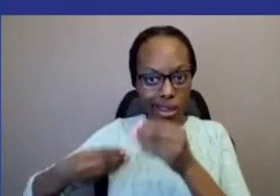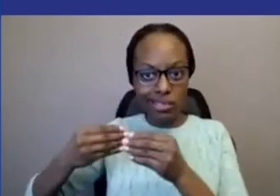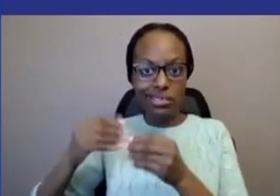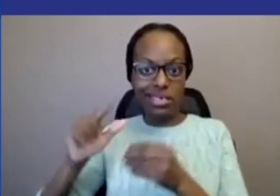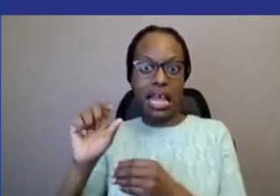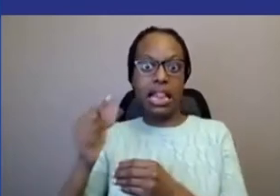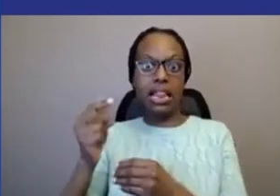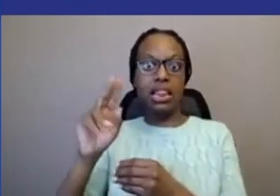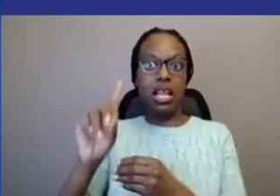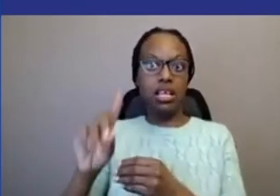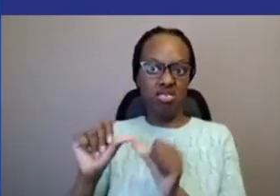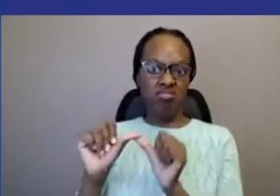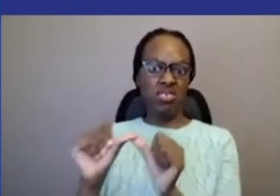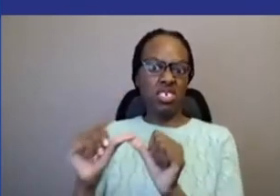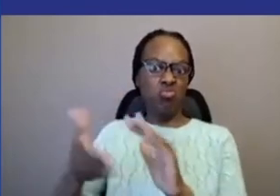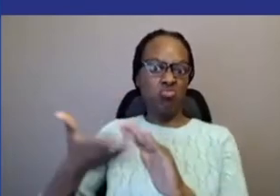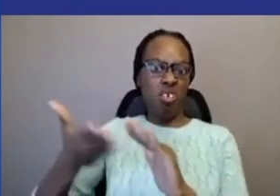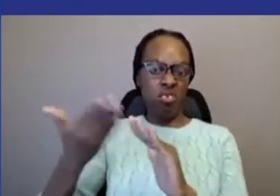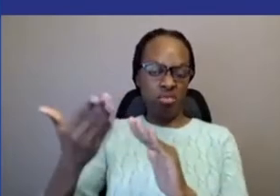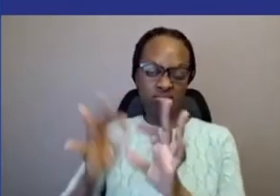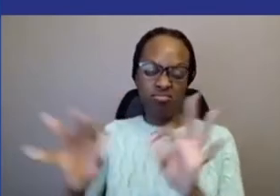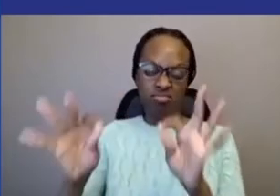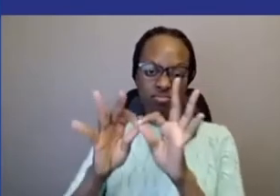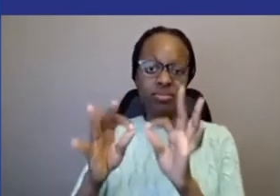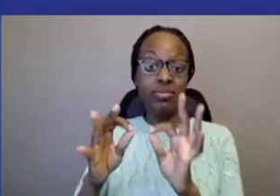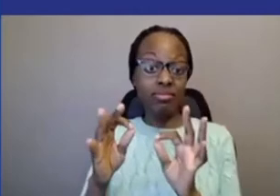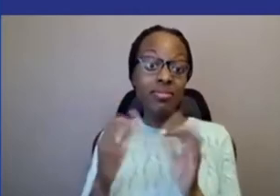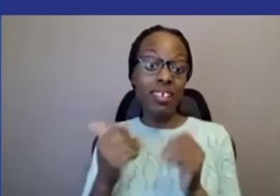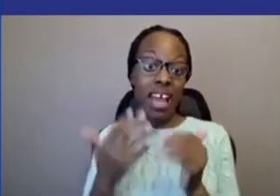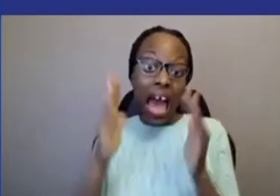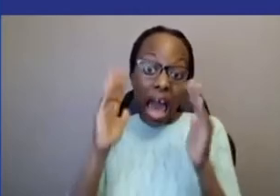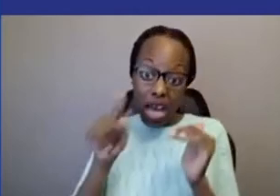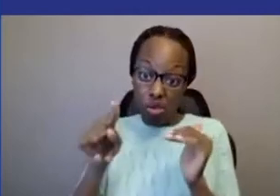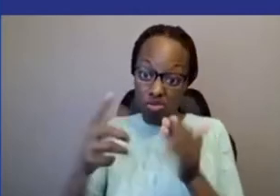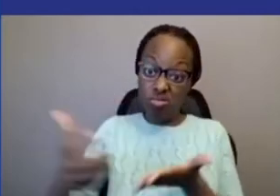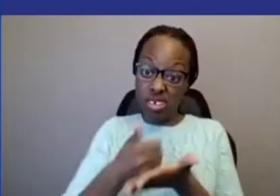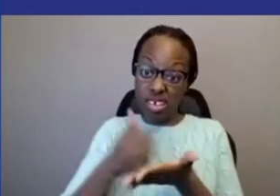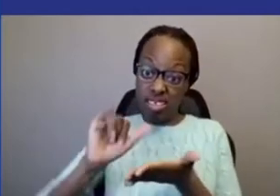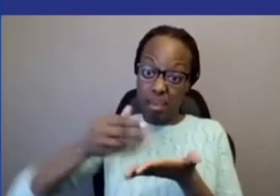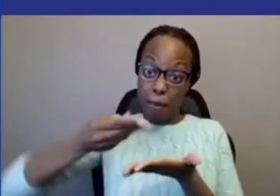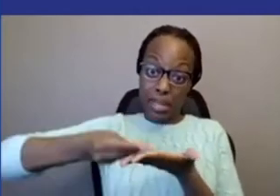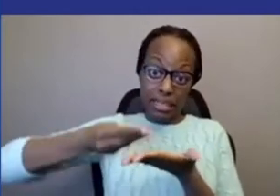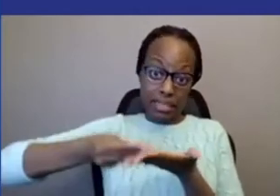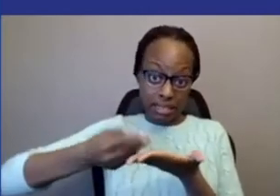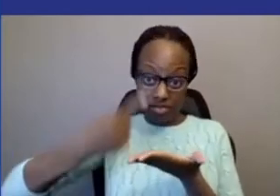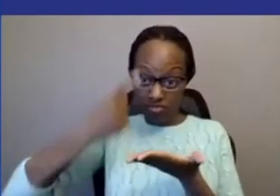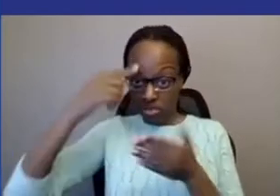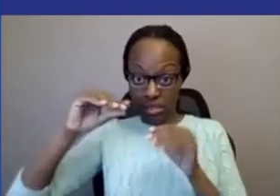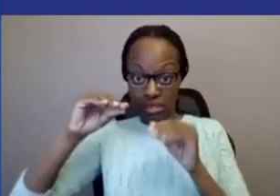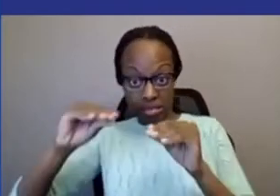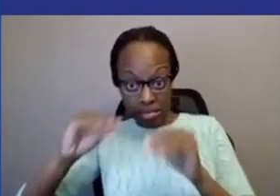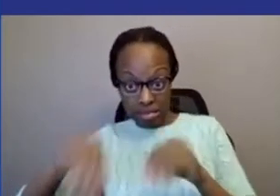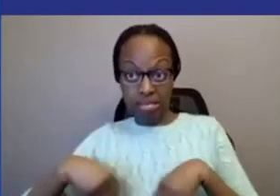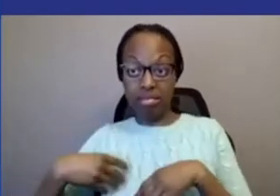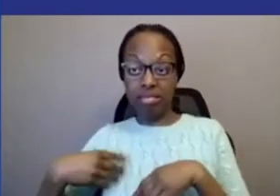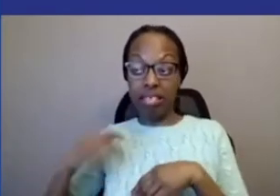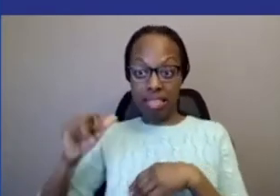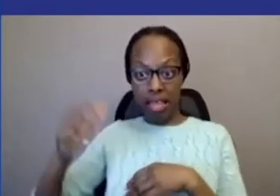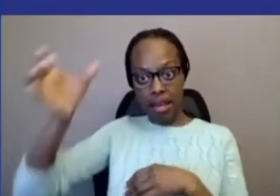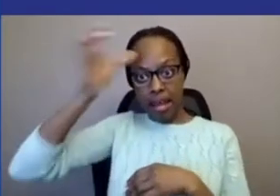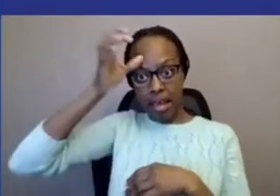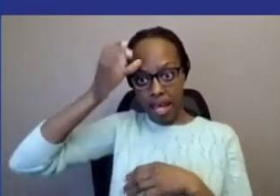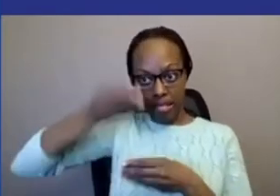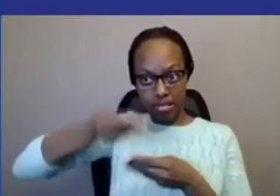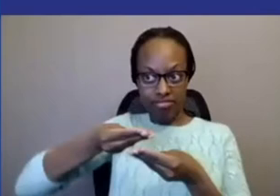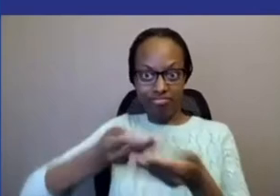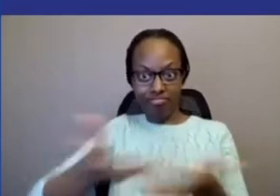going. And thank you for that. And I hope you are getting those dollars for, you know, teaching and passing on that knowledge. We still got to get